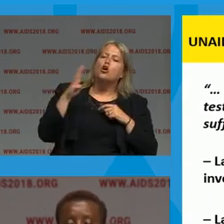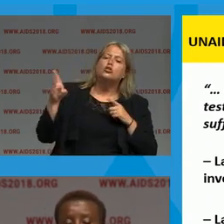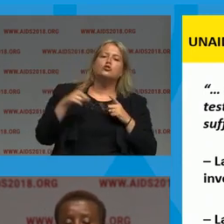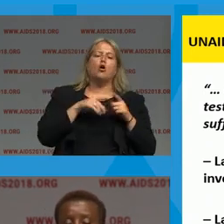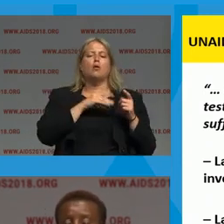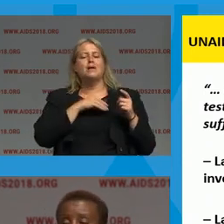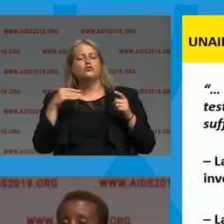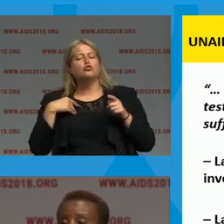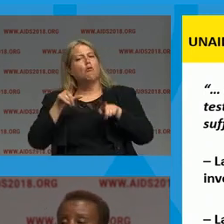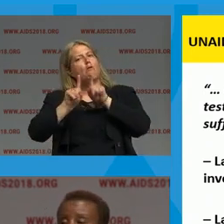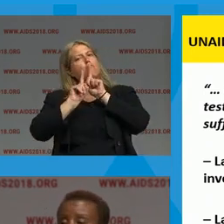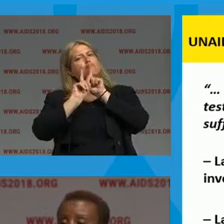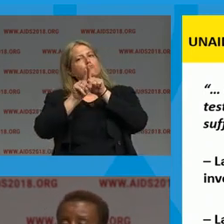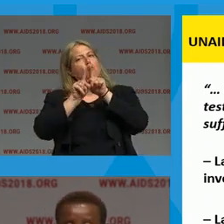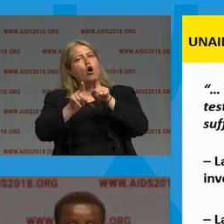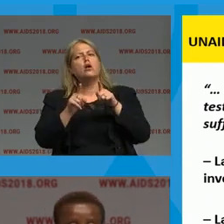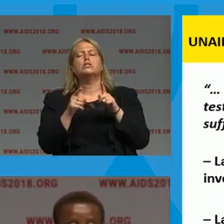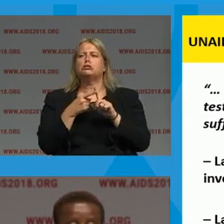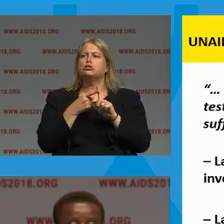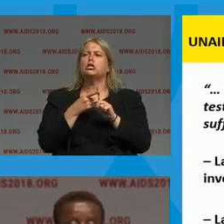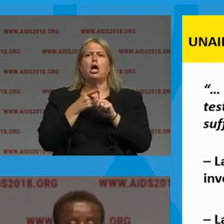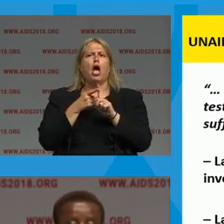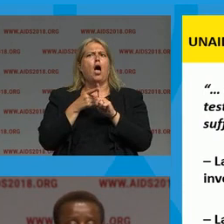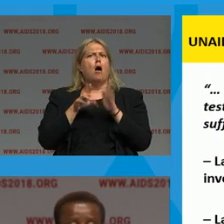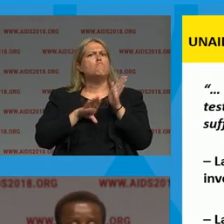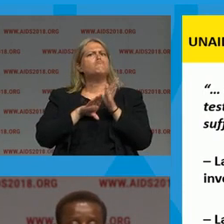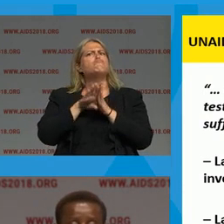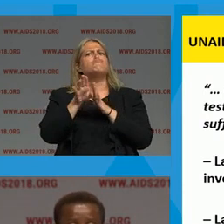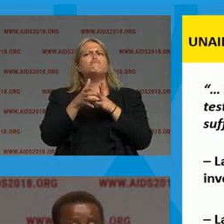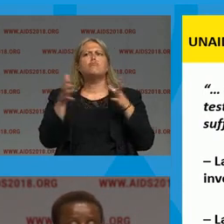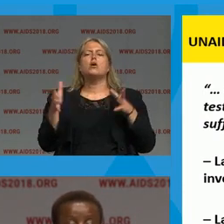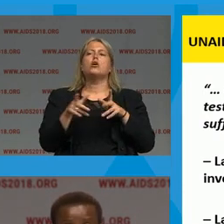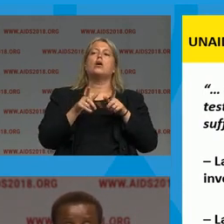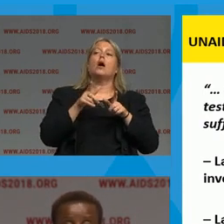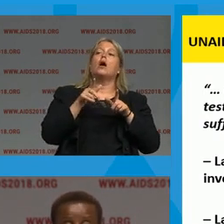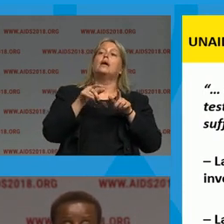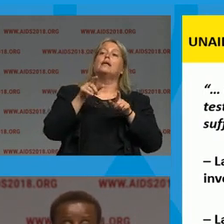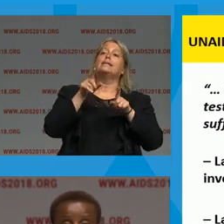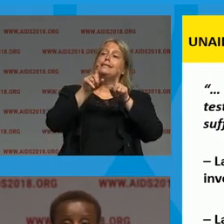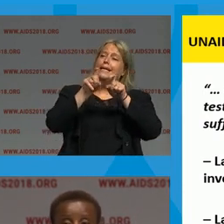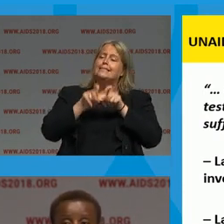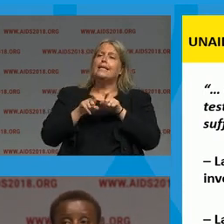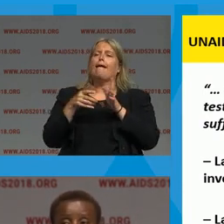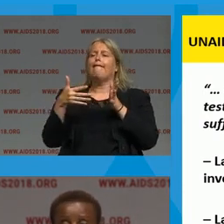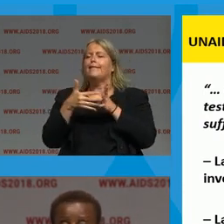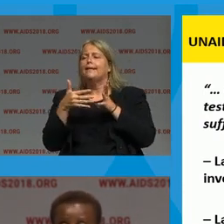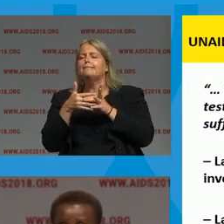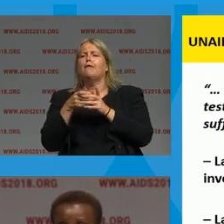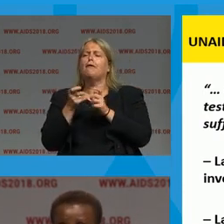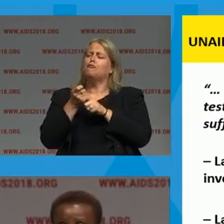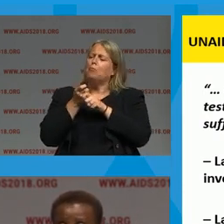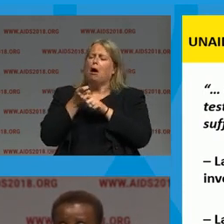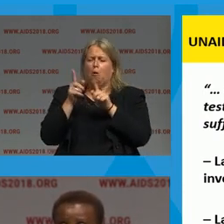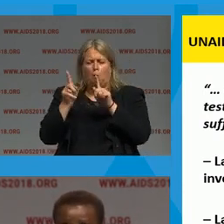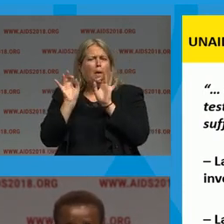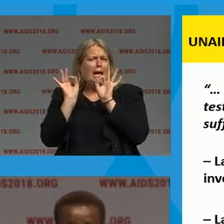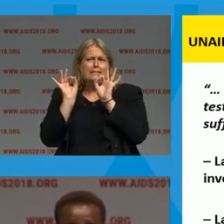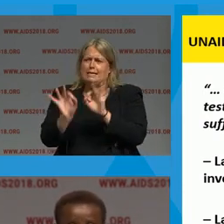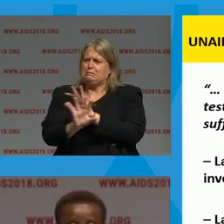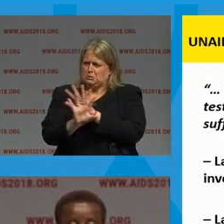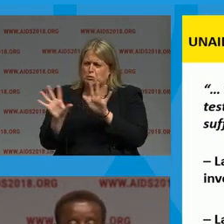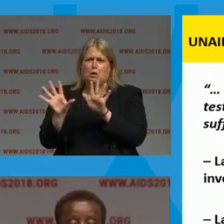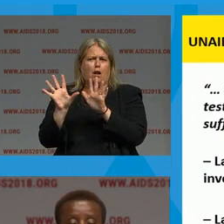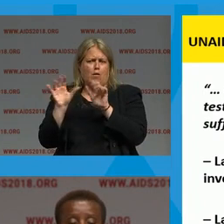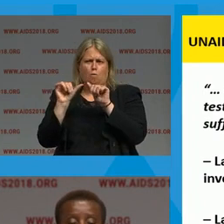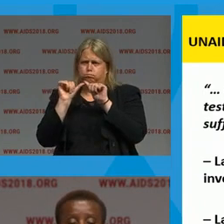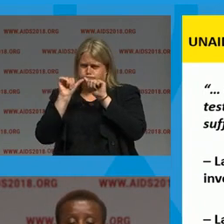biomedical response aimed at rapidly scaling up testing and treatment is essential, and it remains essential and will remain essential,